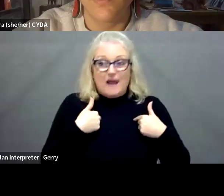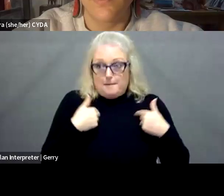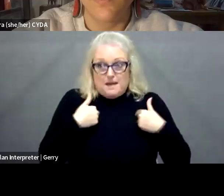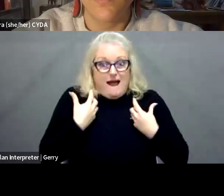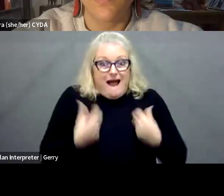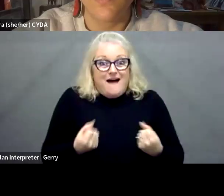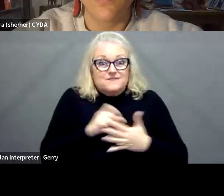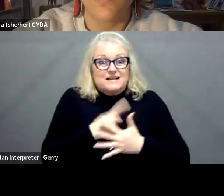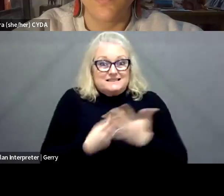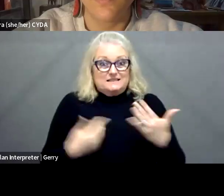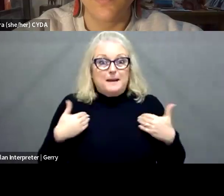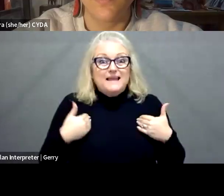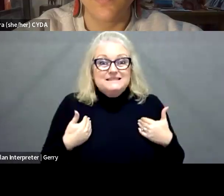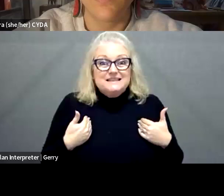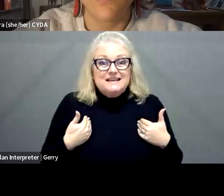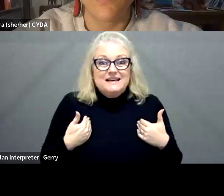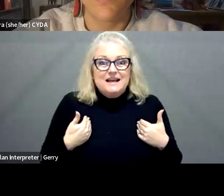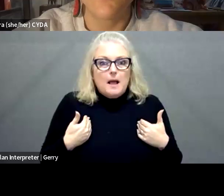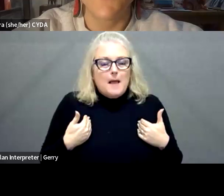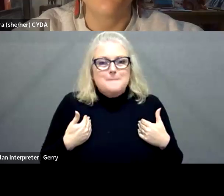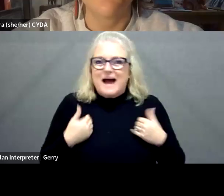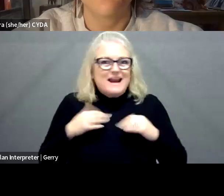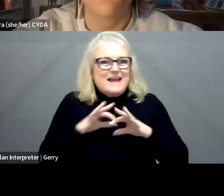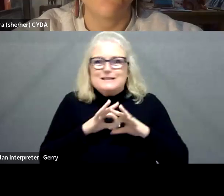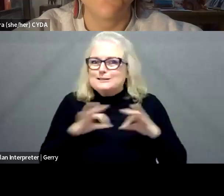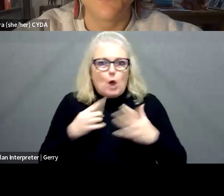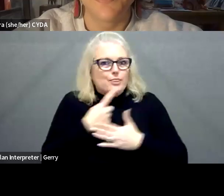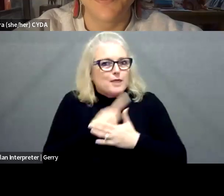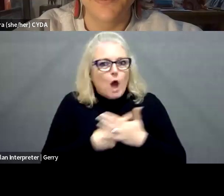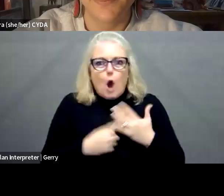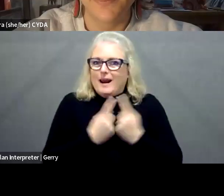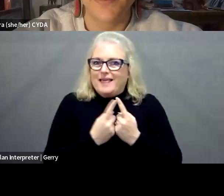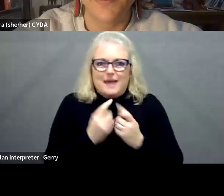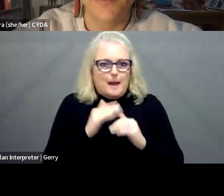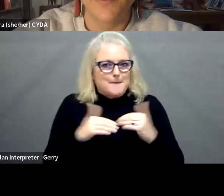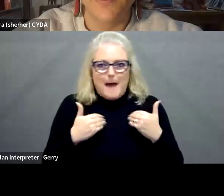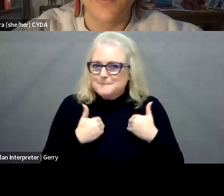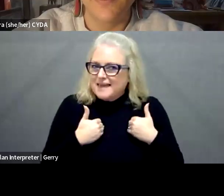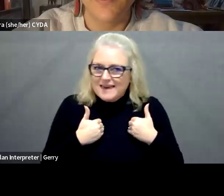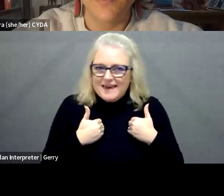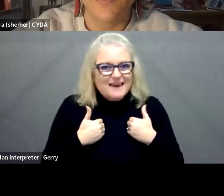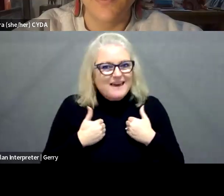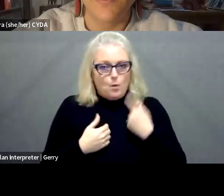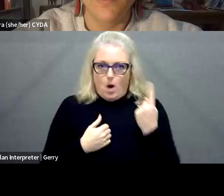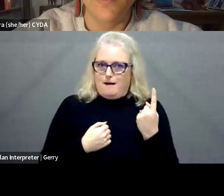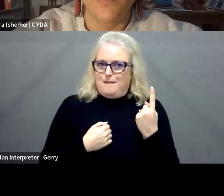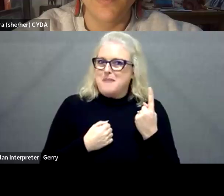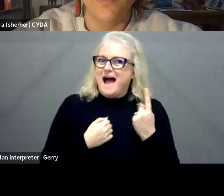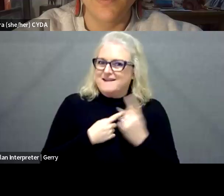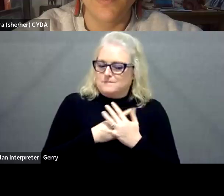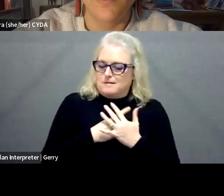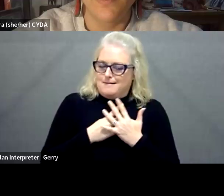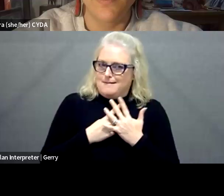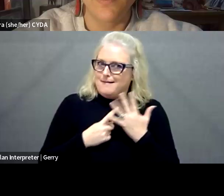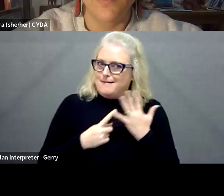not, it doesn't it make your whole life. It doesn't affect everything necessarily, and that we,